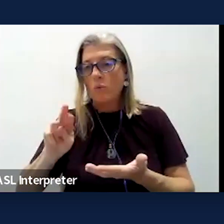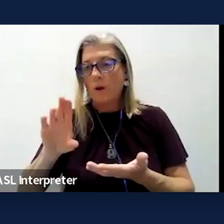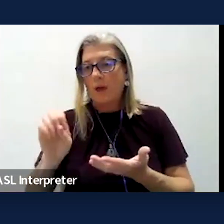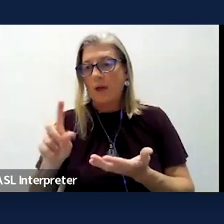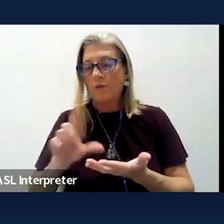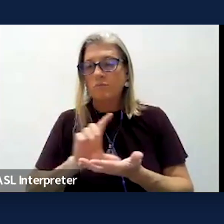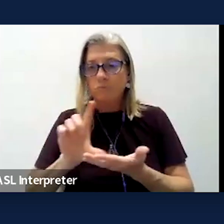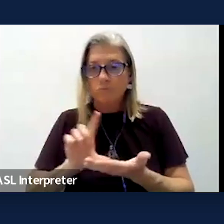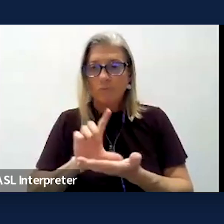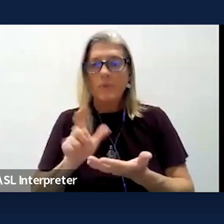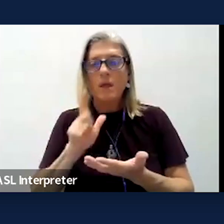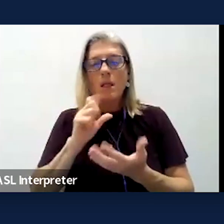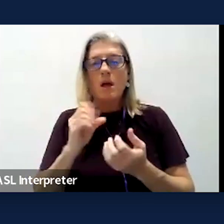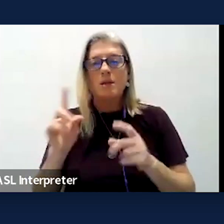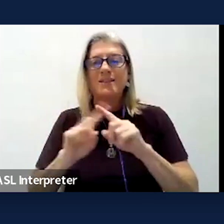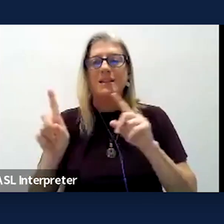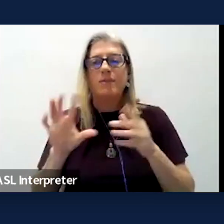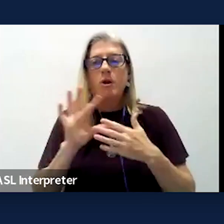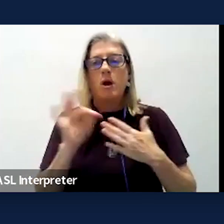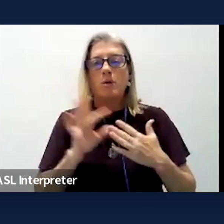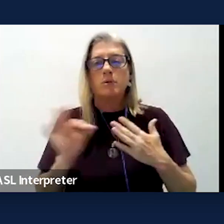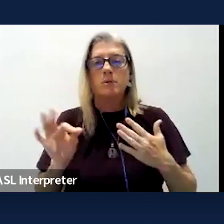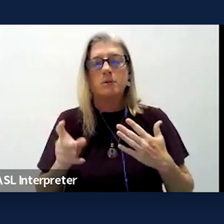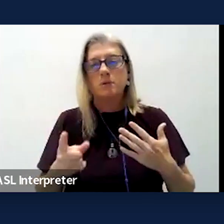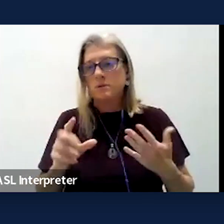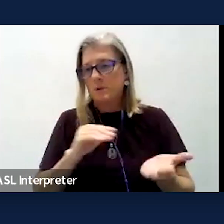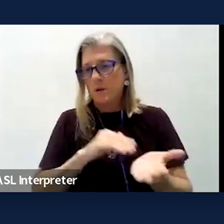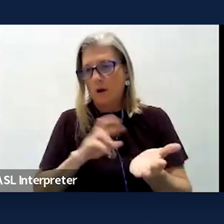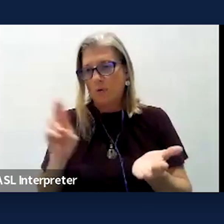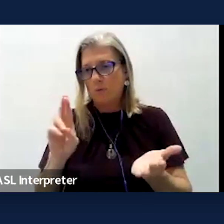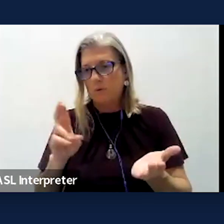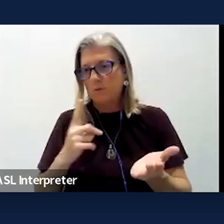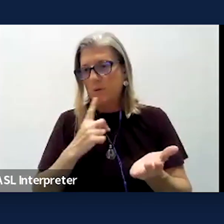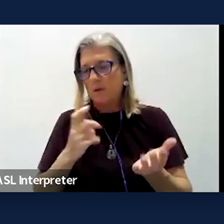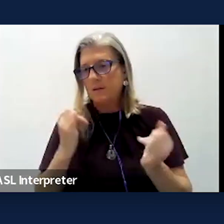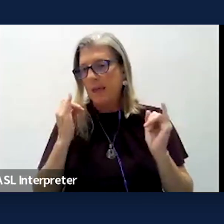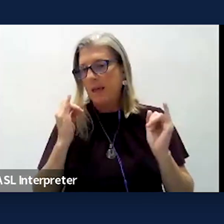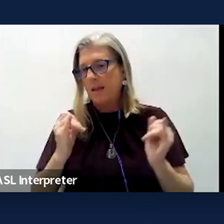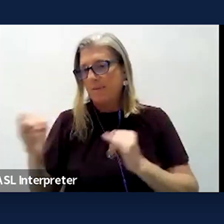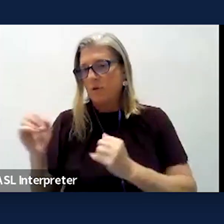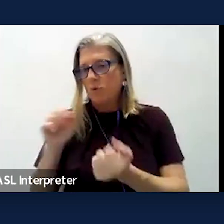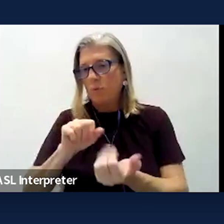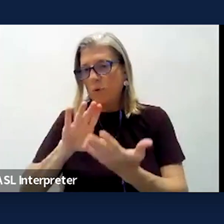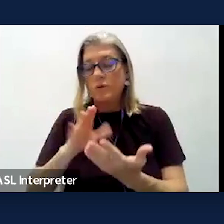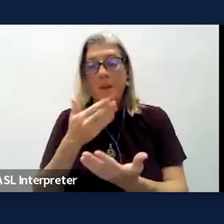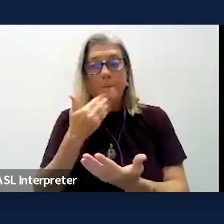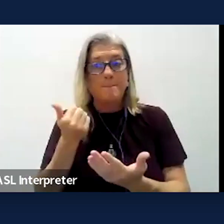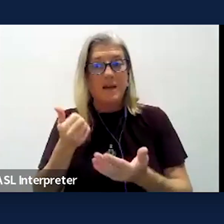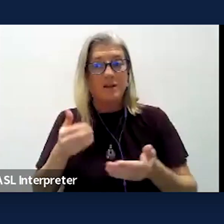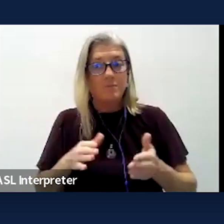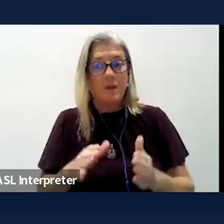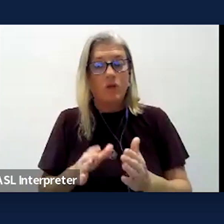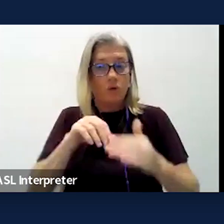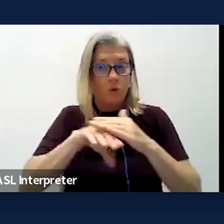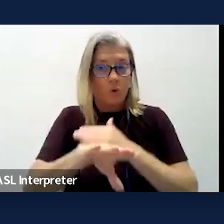So there's lots of different options, but yeah, just as Dr. Rodriguez says, it's a very individualized approach. So the best method is going into the